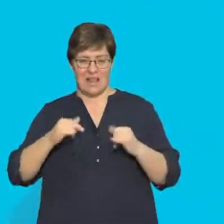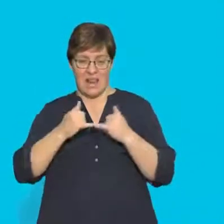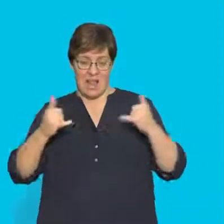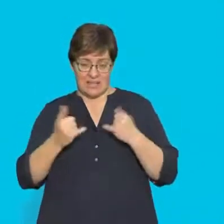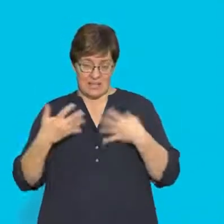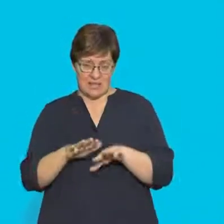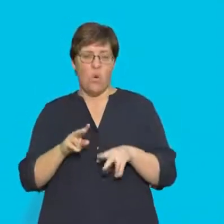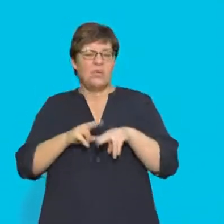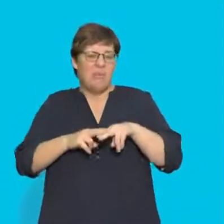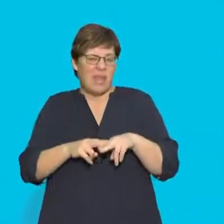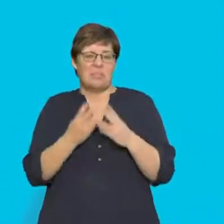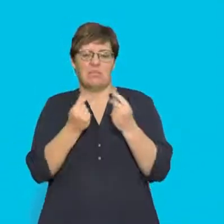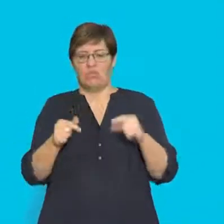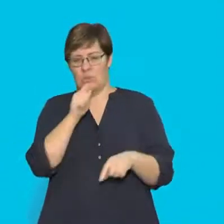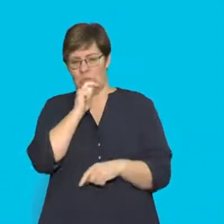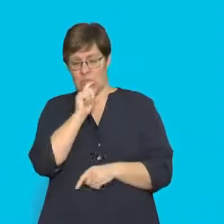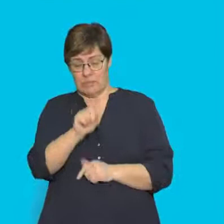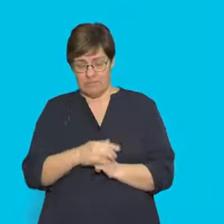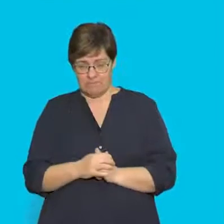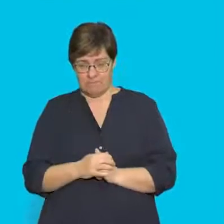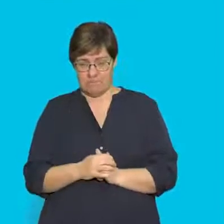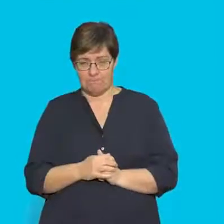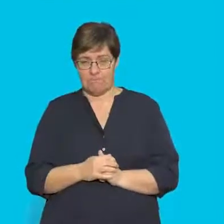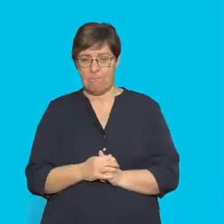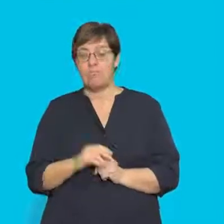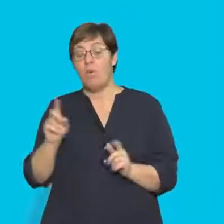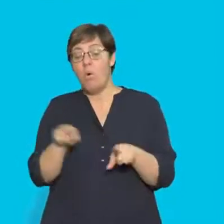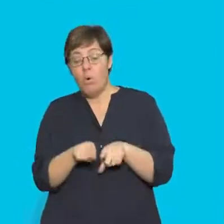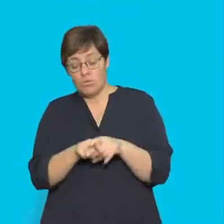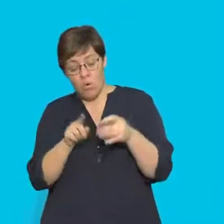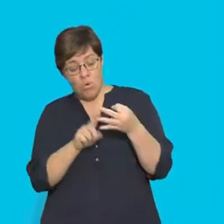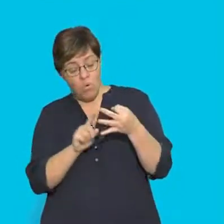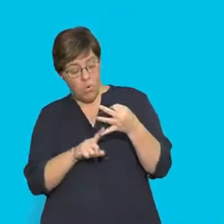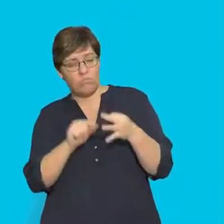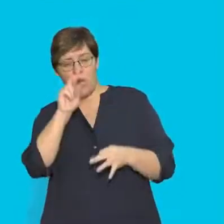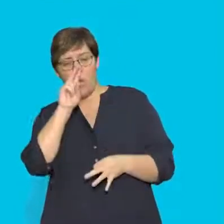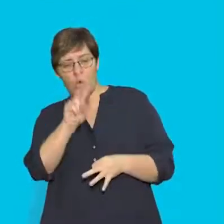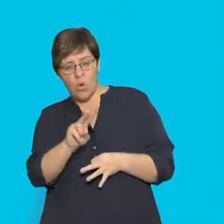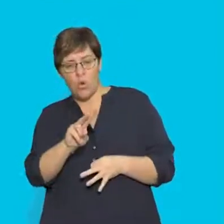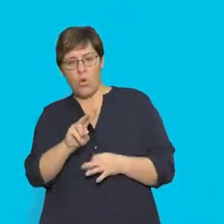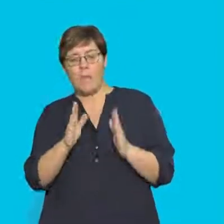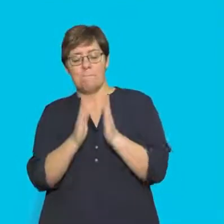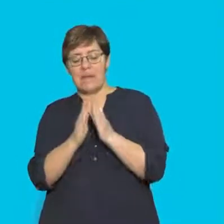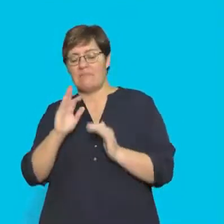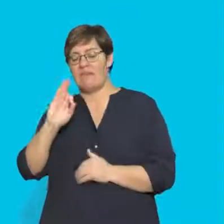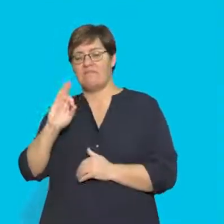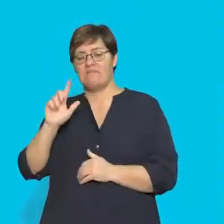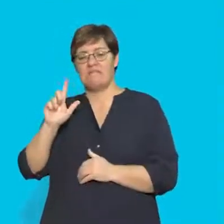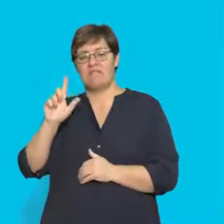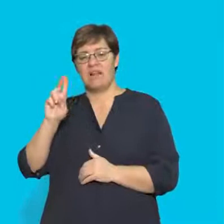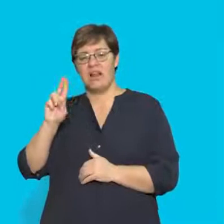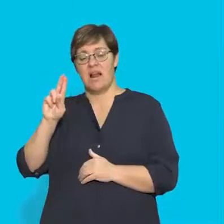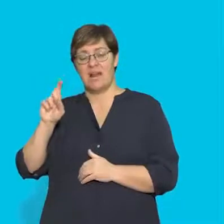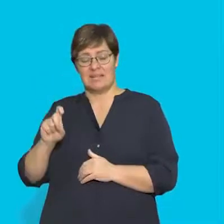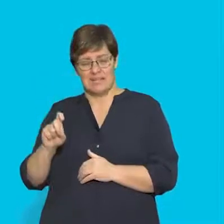materials used. We also are able to look at the change in the magnetic flux. And the change in magnetic